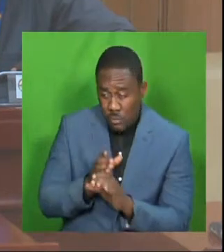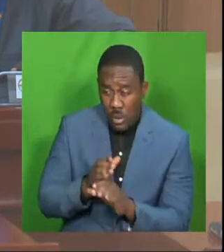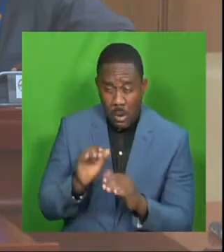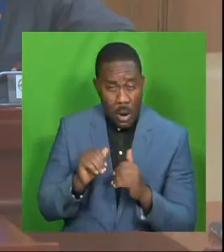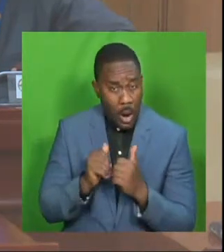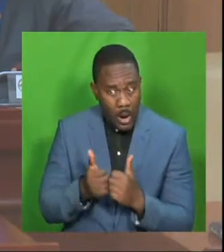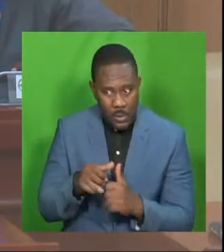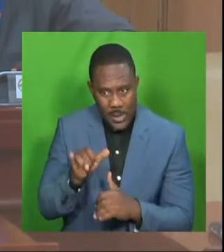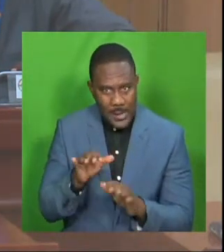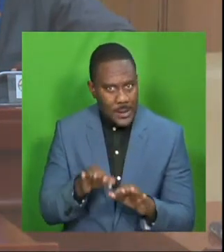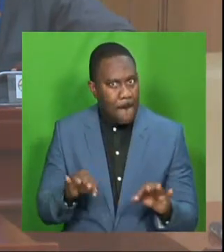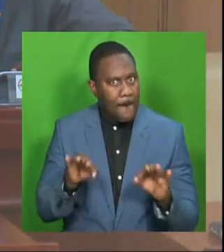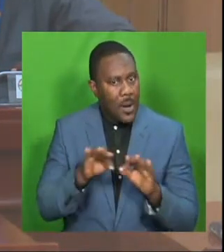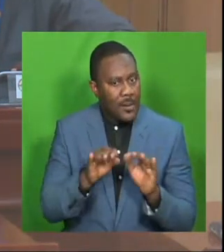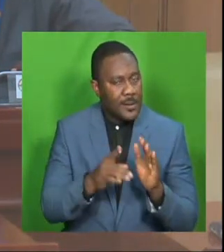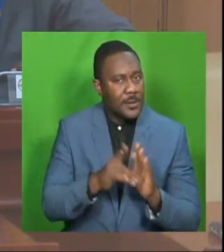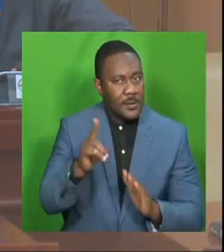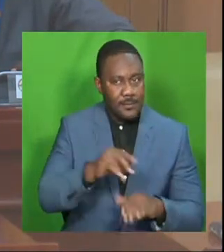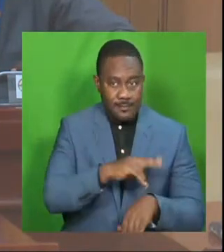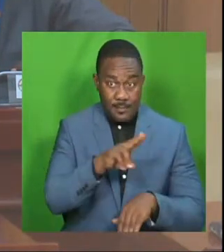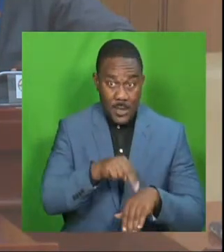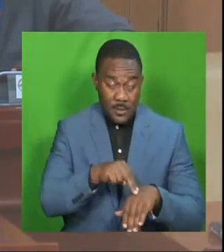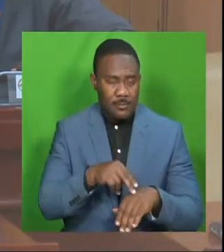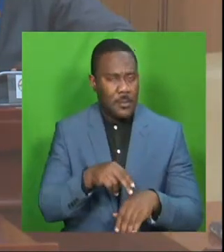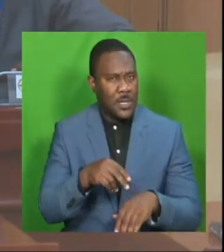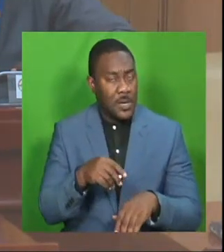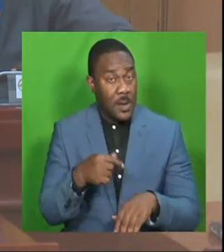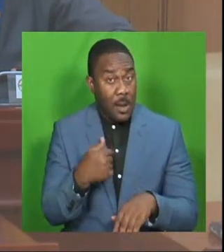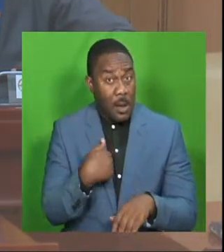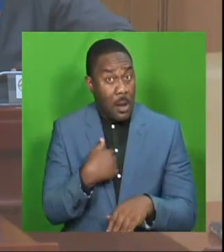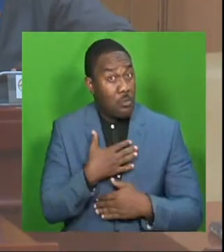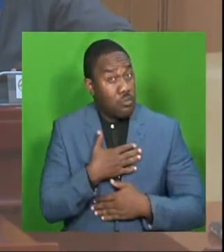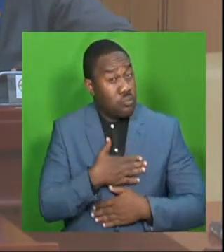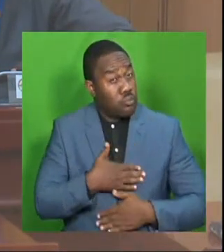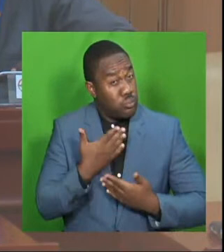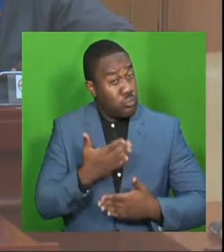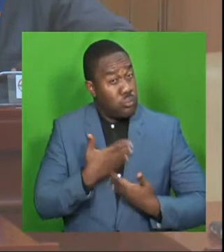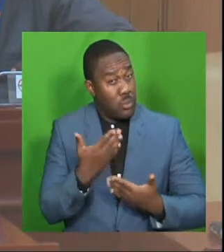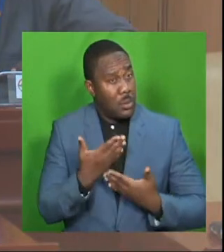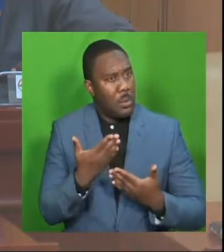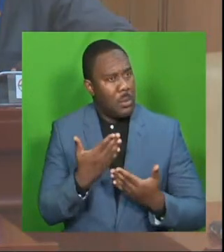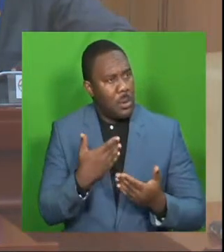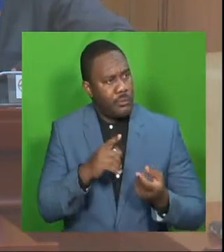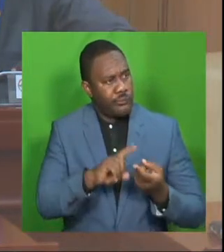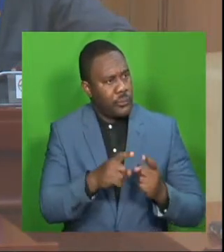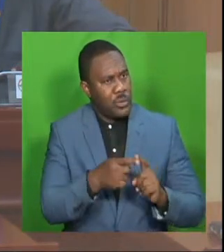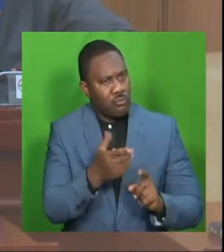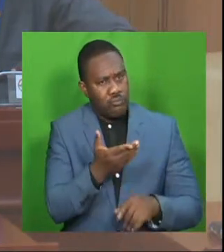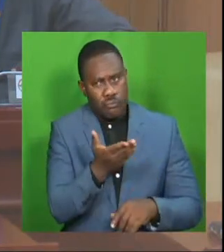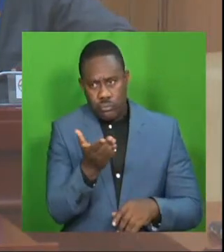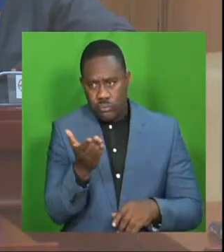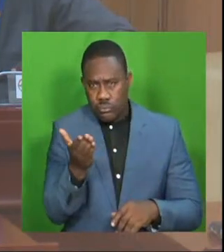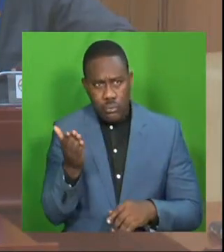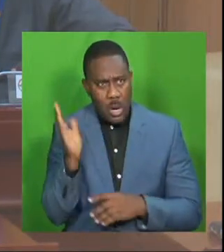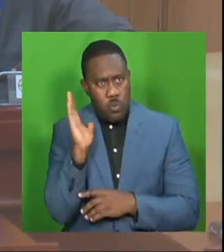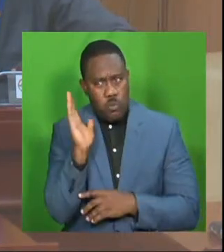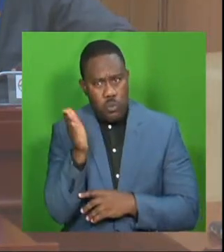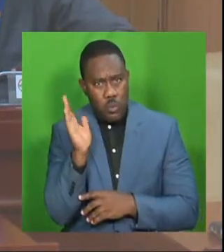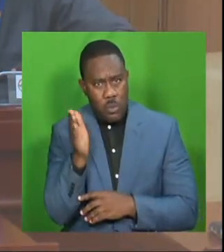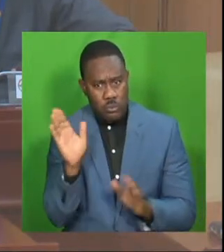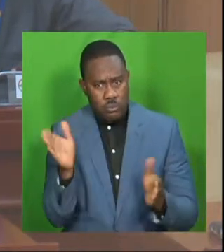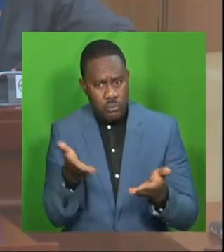in this nation, and I am very happy that our colleagues brought this matter to the